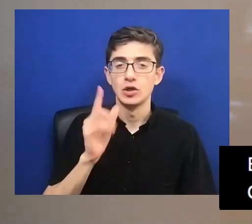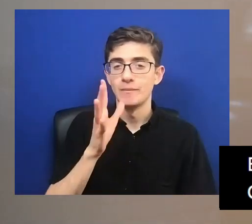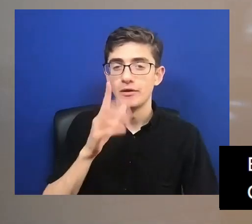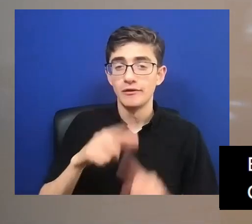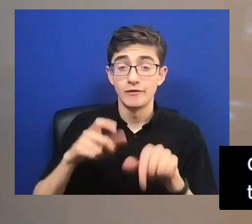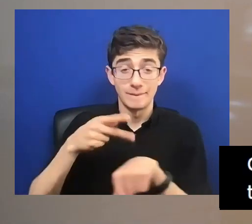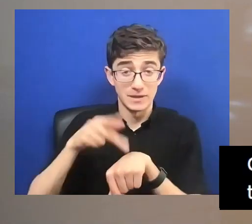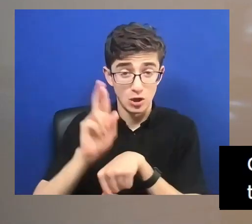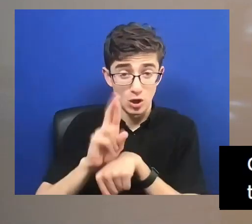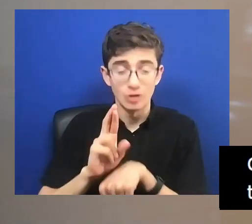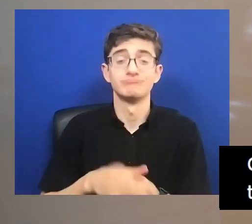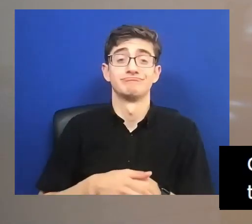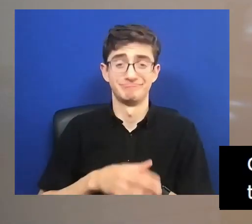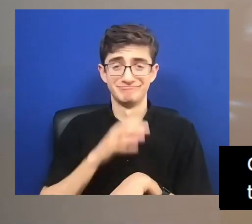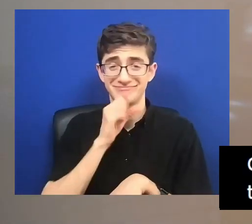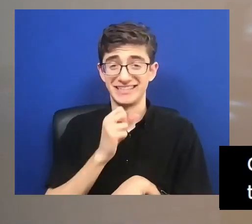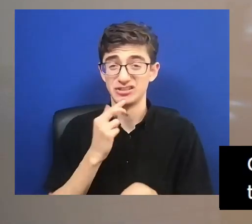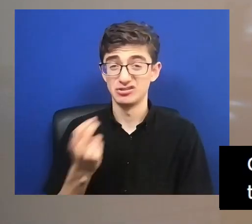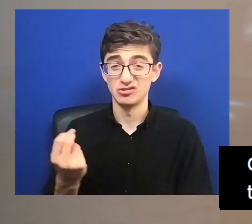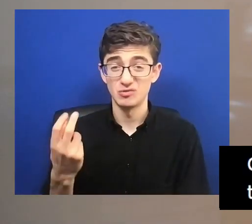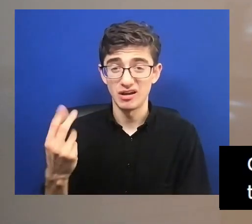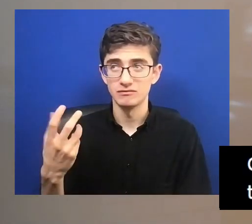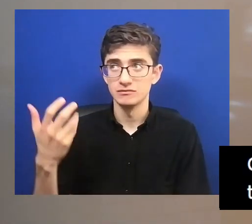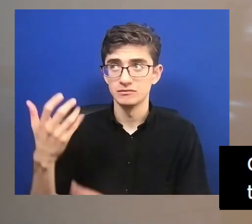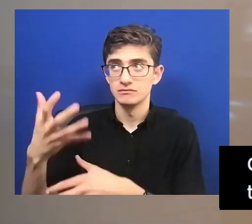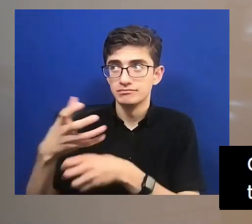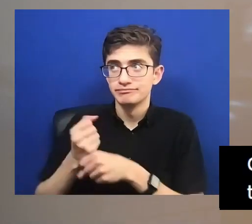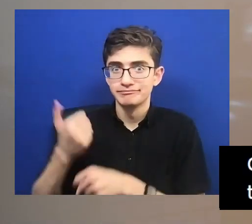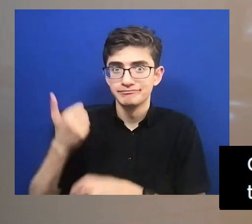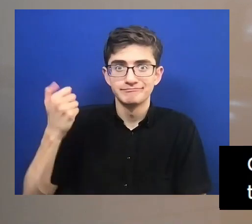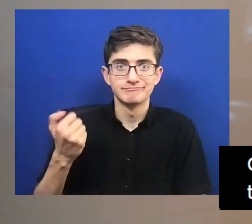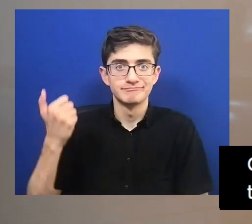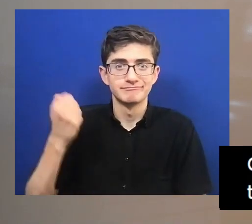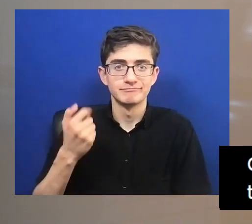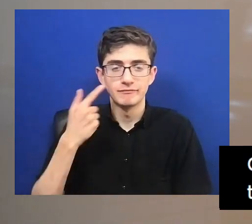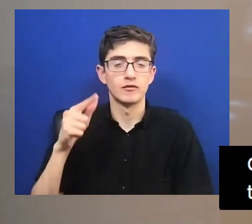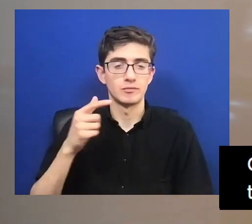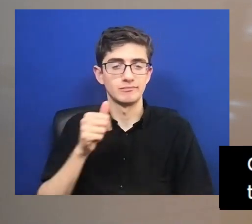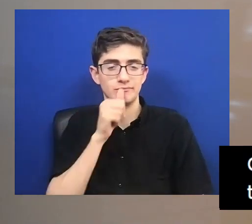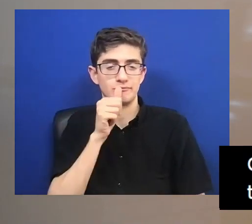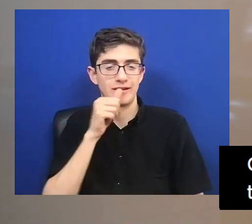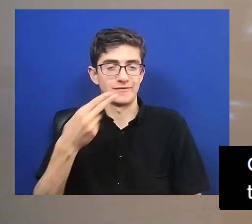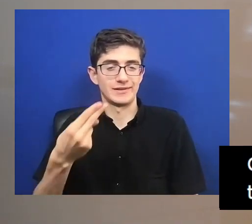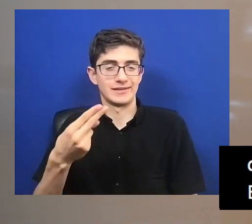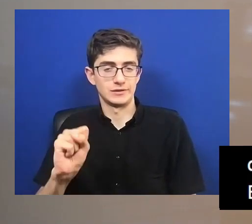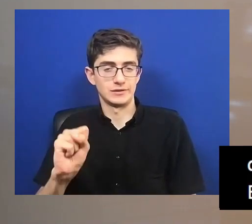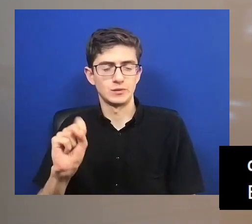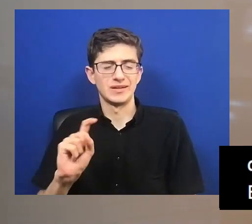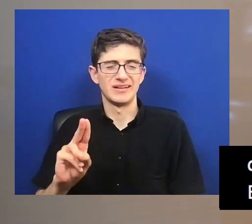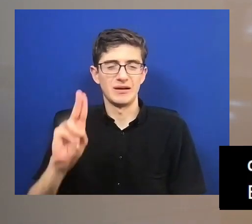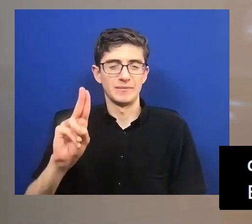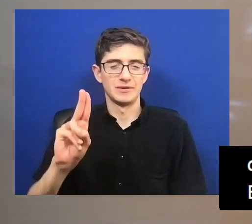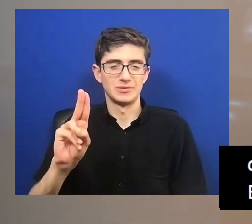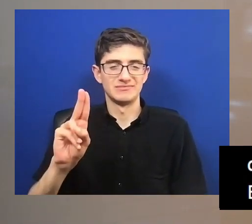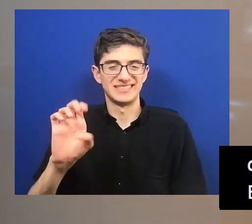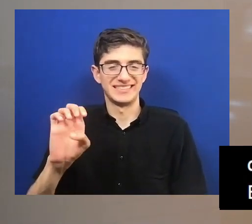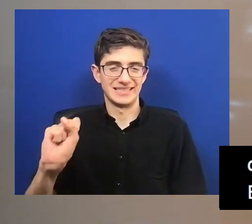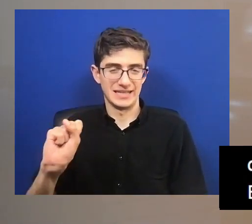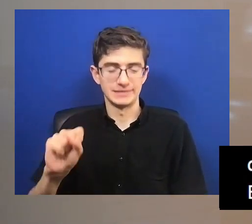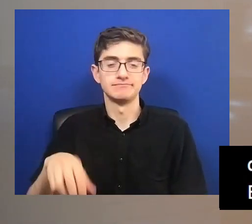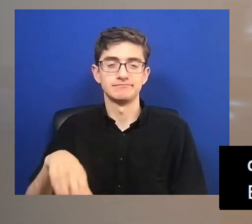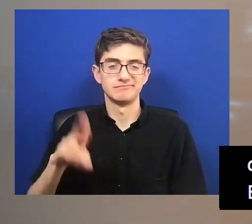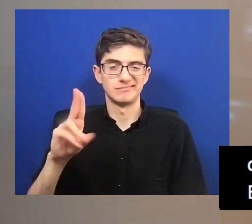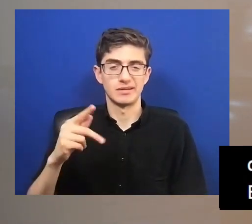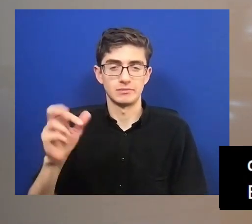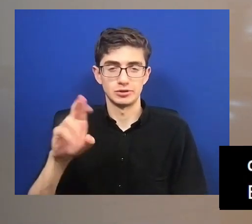age 12, she received a scholarship to a private high school on the Upper East Side. The experience of navigating between a working class